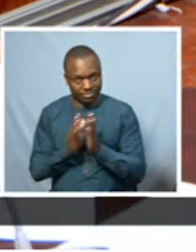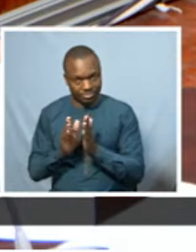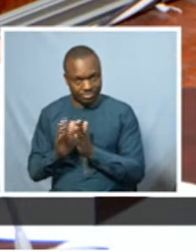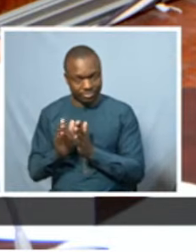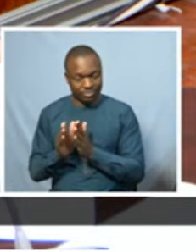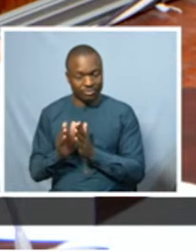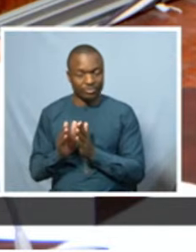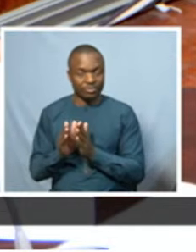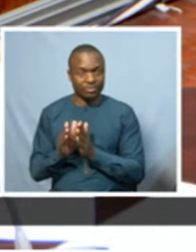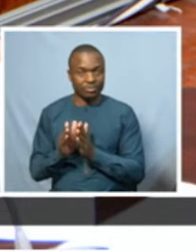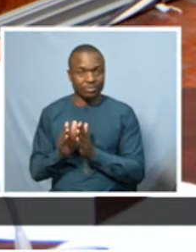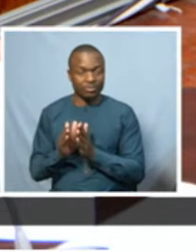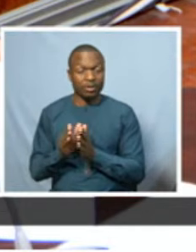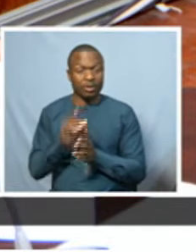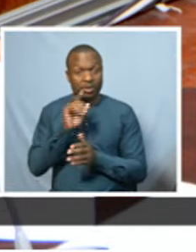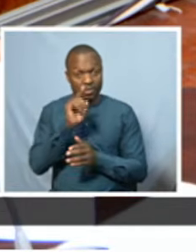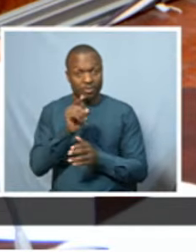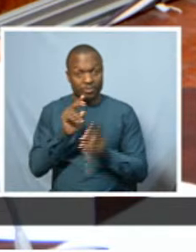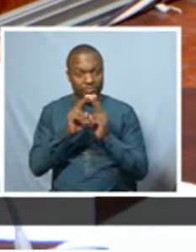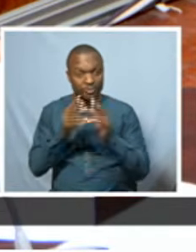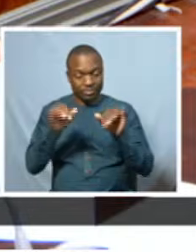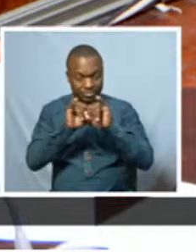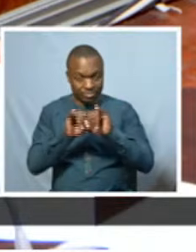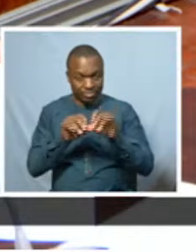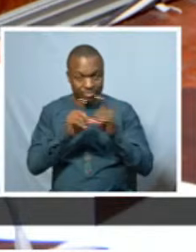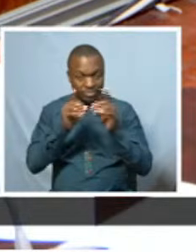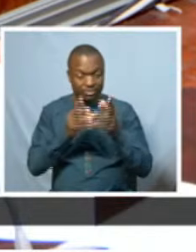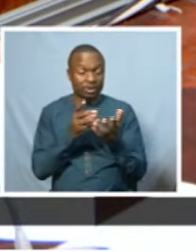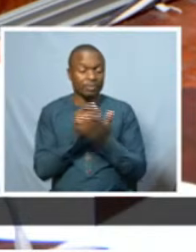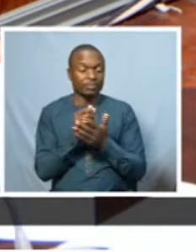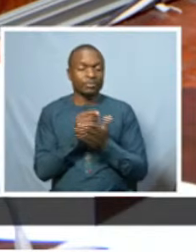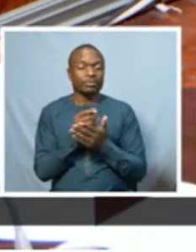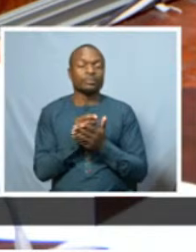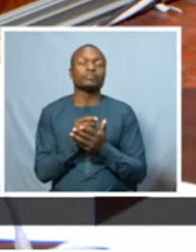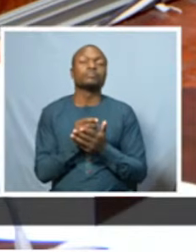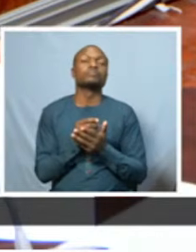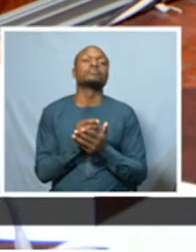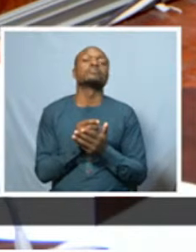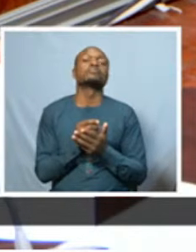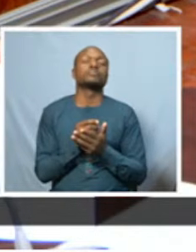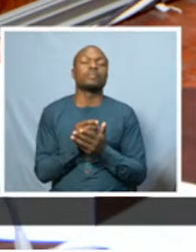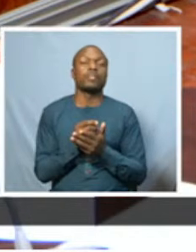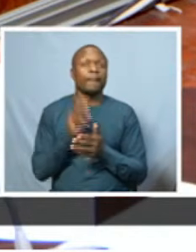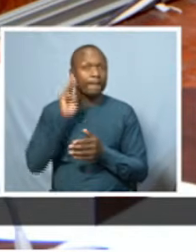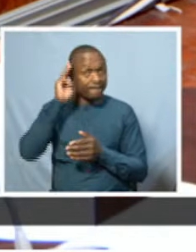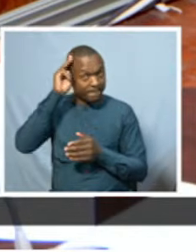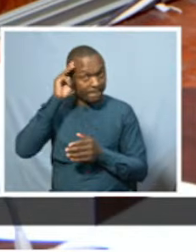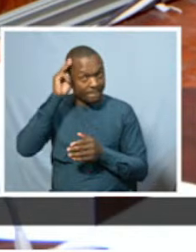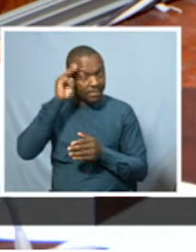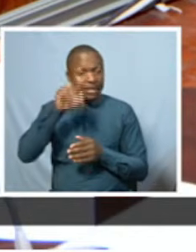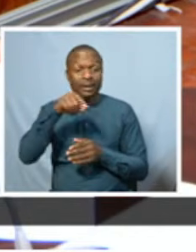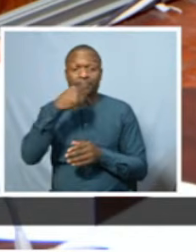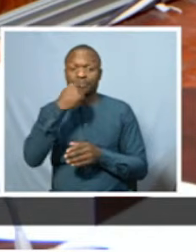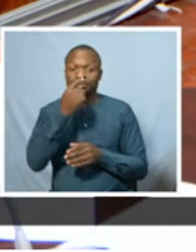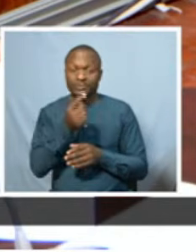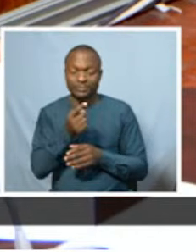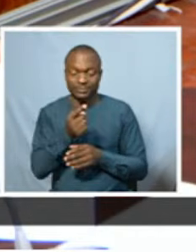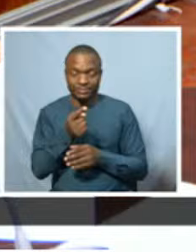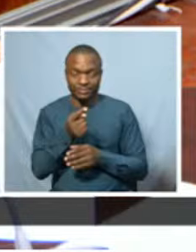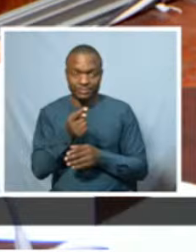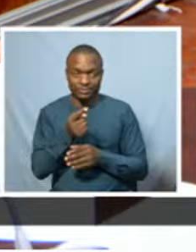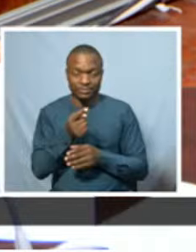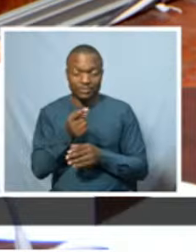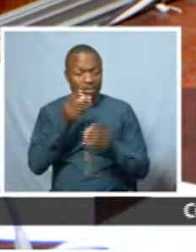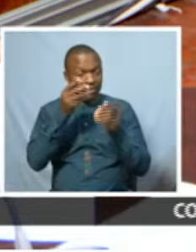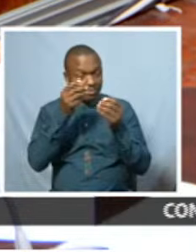you're critical. Director finance, The ministry has said that